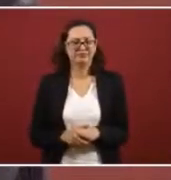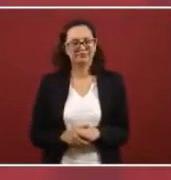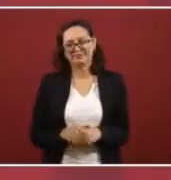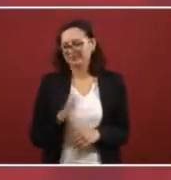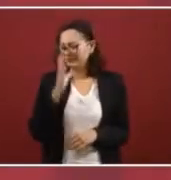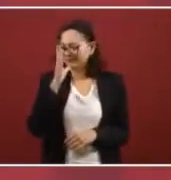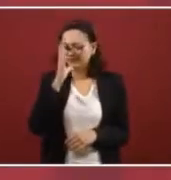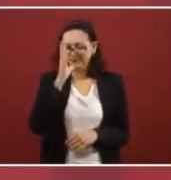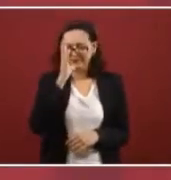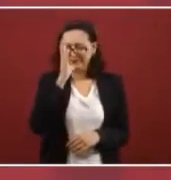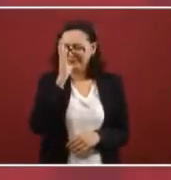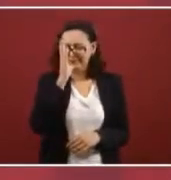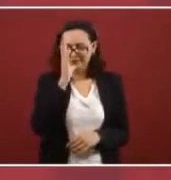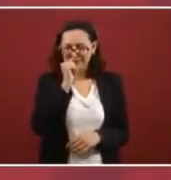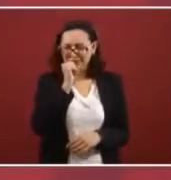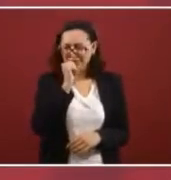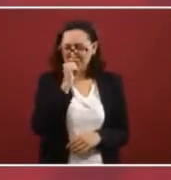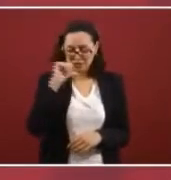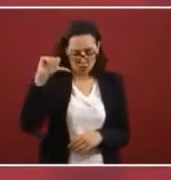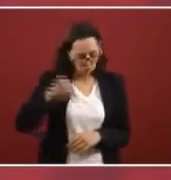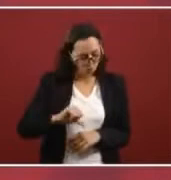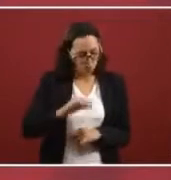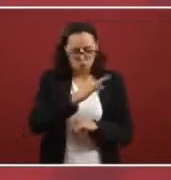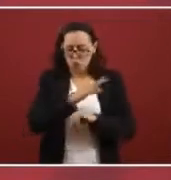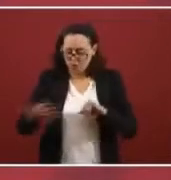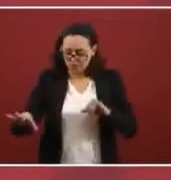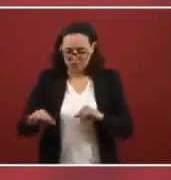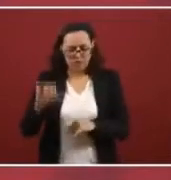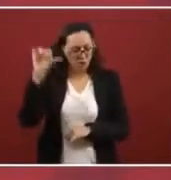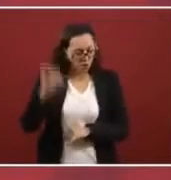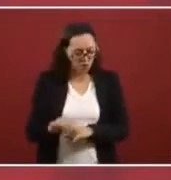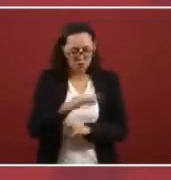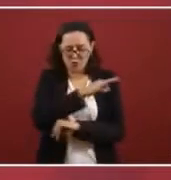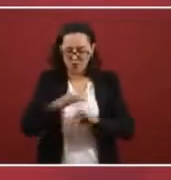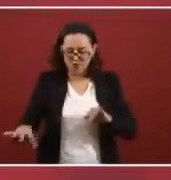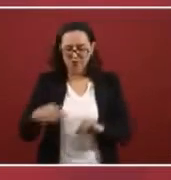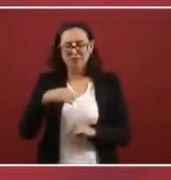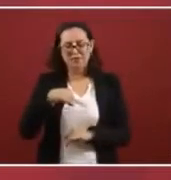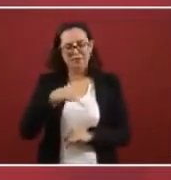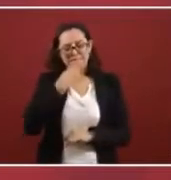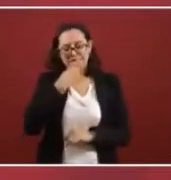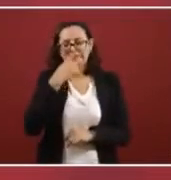But you can't. It's the last time that I say it.